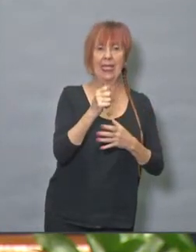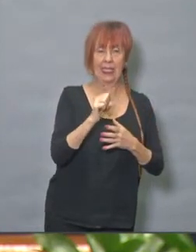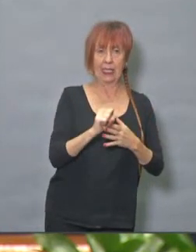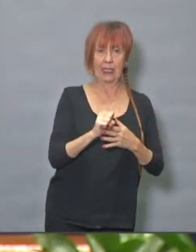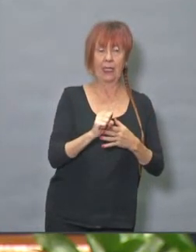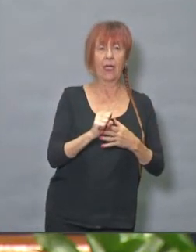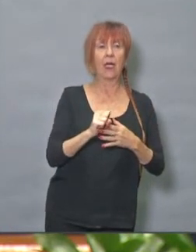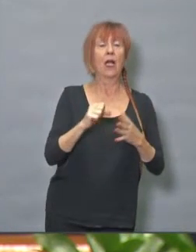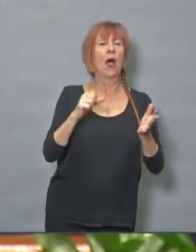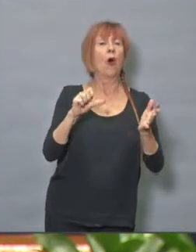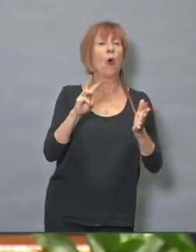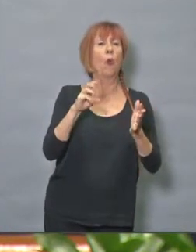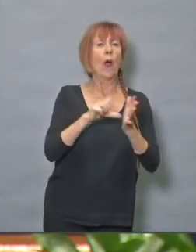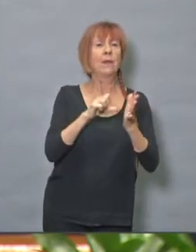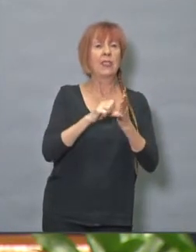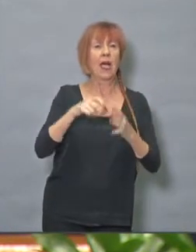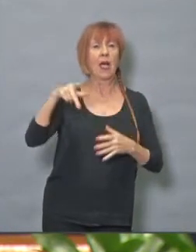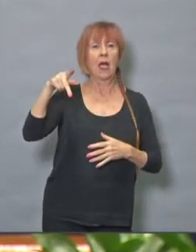website,